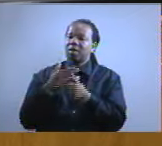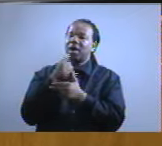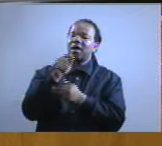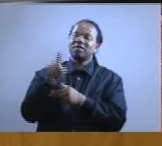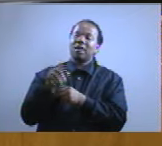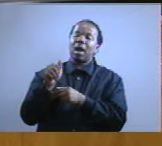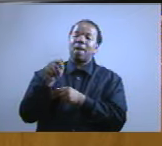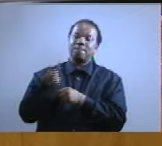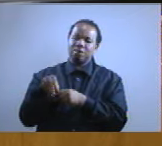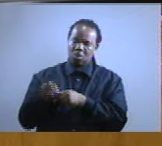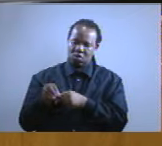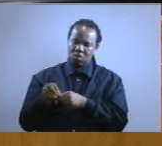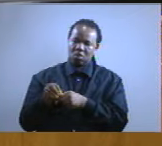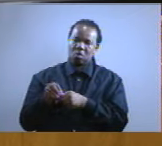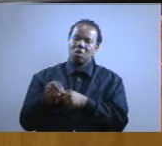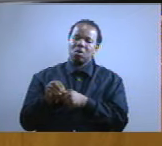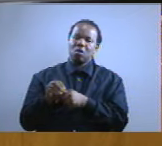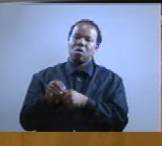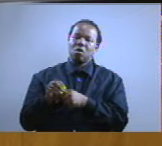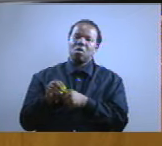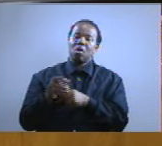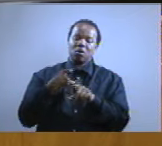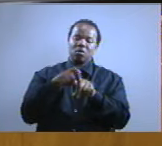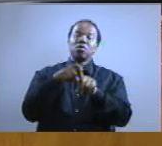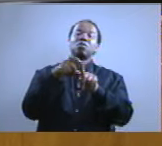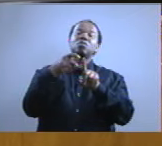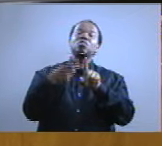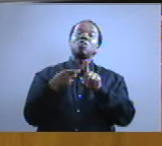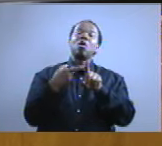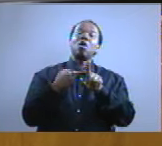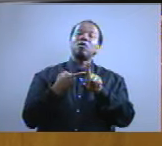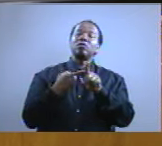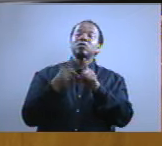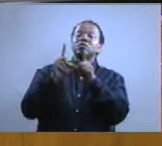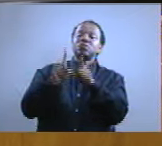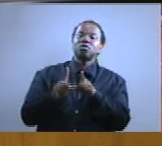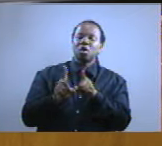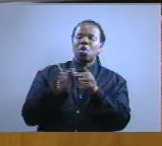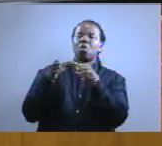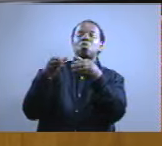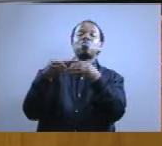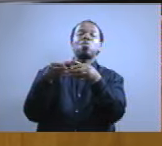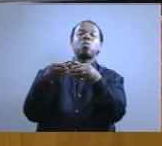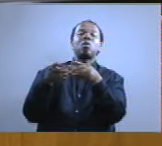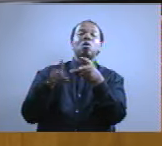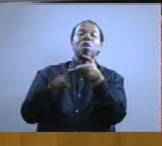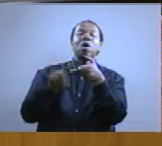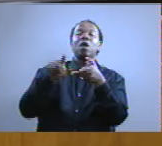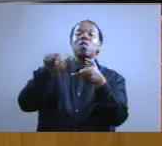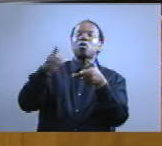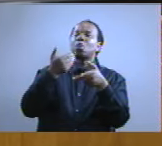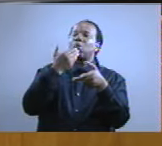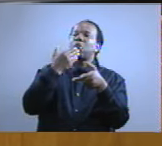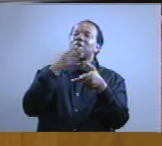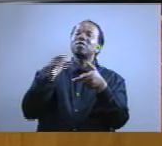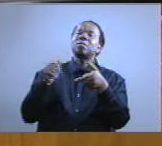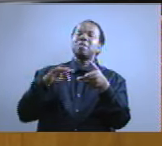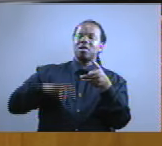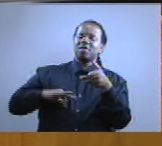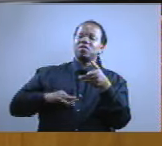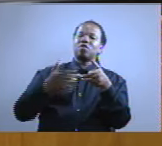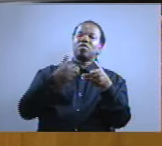of the definition of designated groups to ensure that the beneficiaries of affirmative action are limited